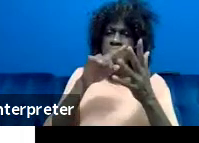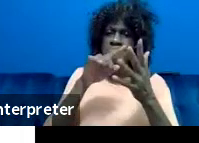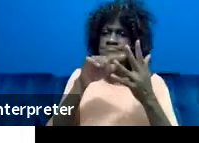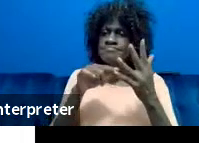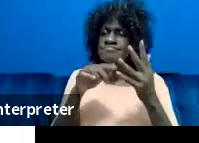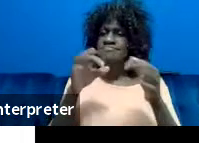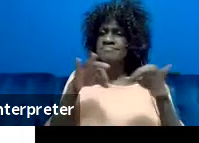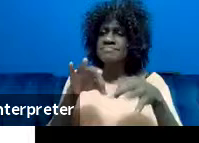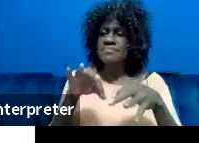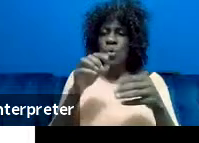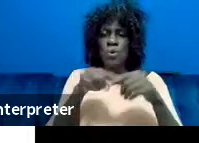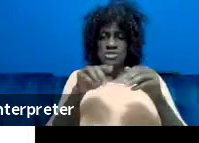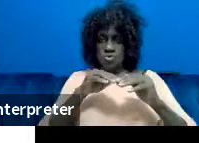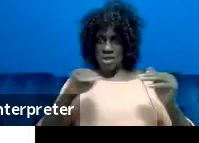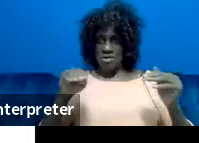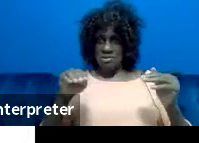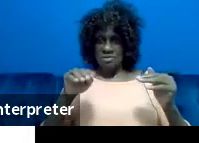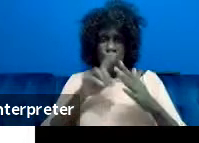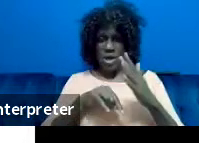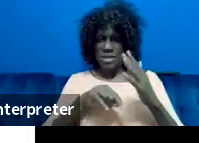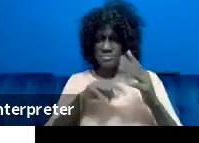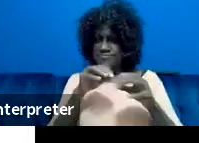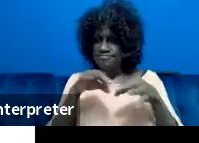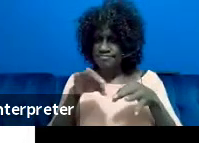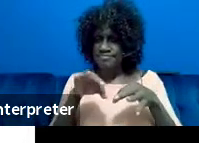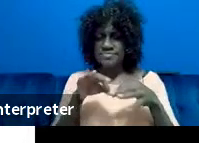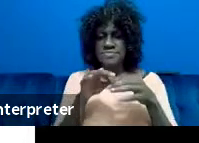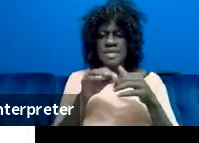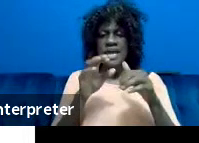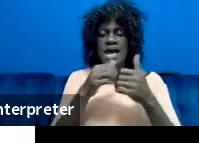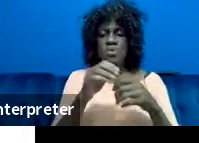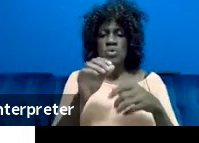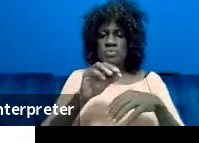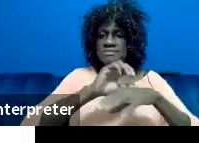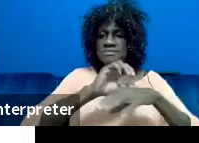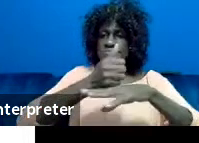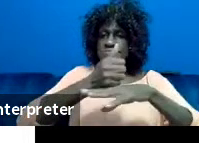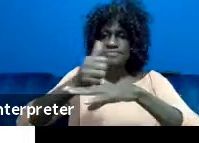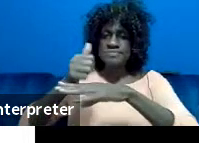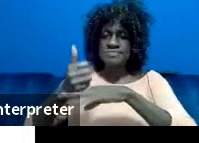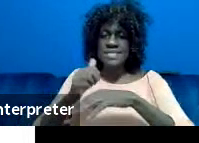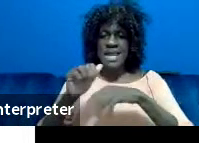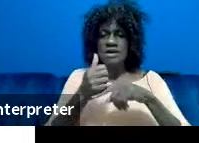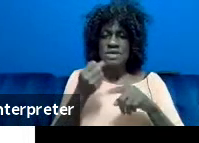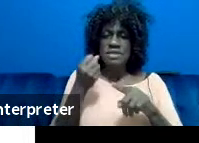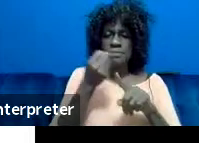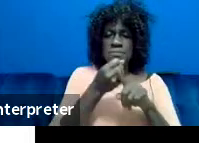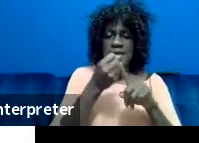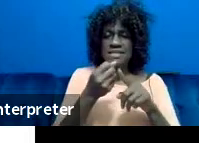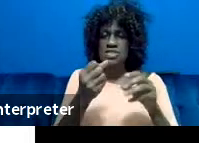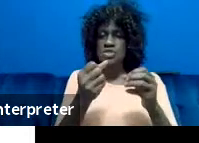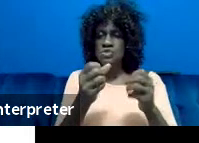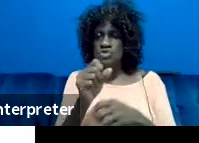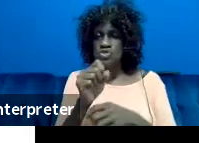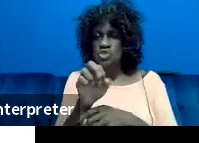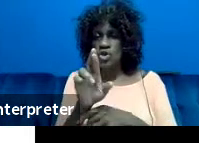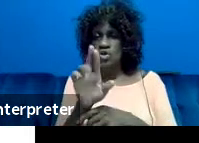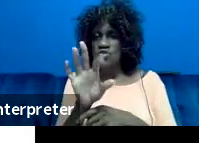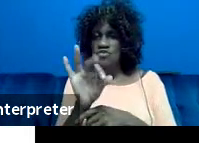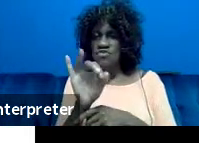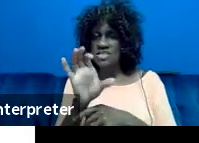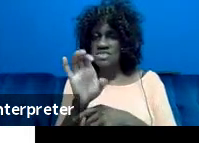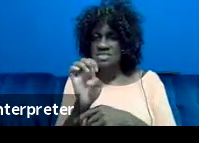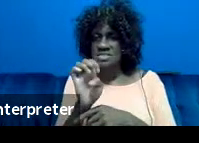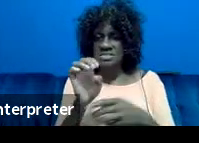what's ground level and what are they, okay, and how they're going to be placed and how that impacts the surface material or my accessible routes